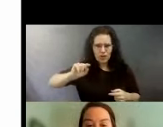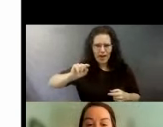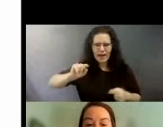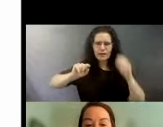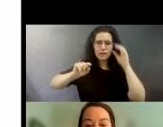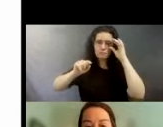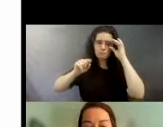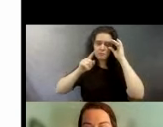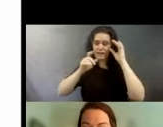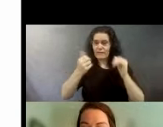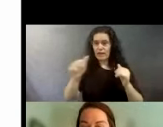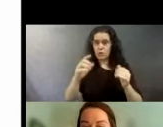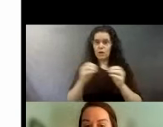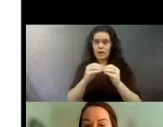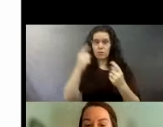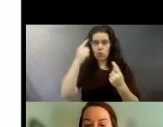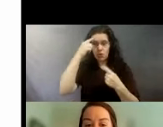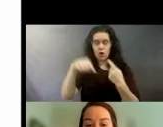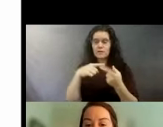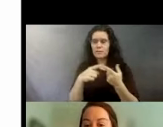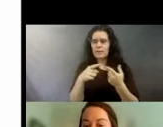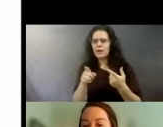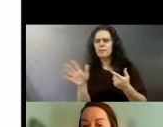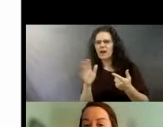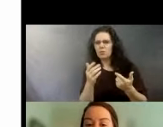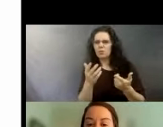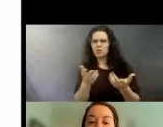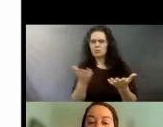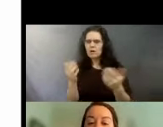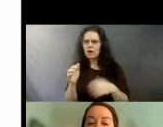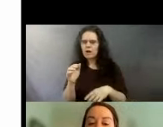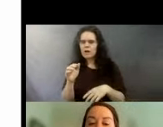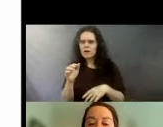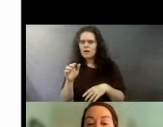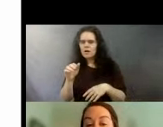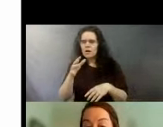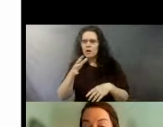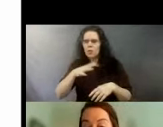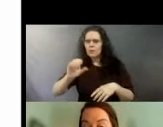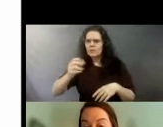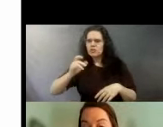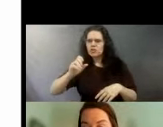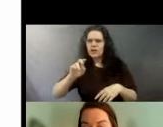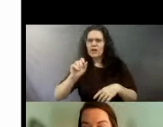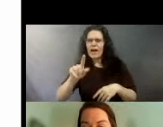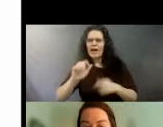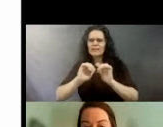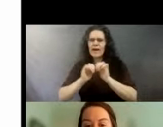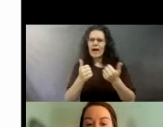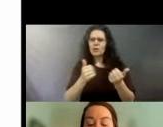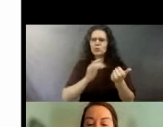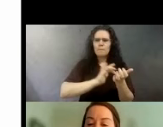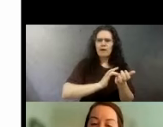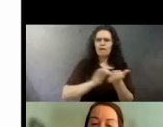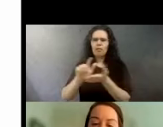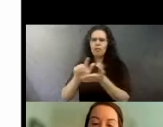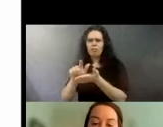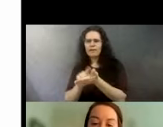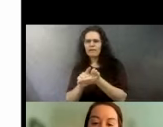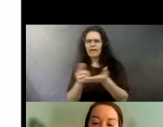about this, Sharon has asked, how do medical and legal providers share resources and tools to support the client? She used